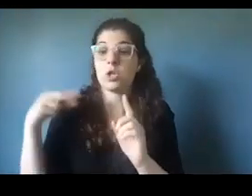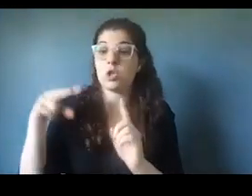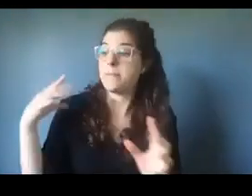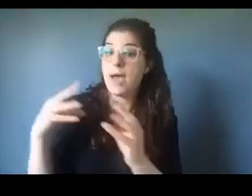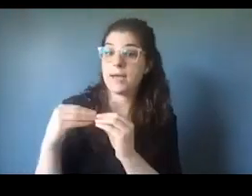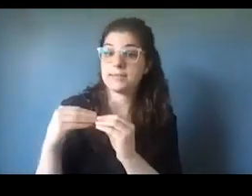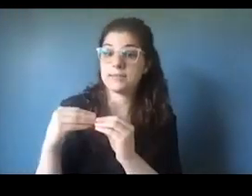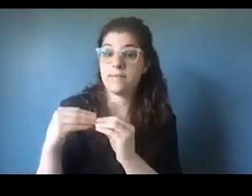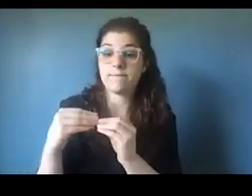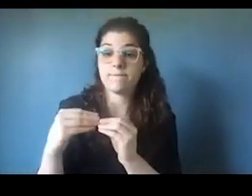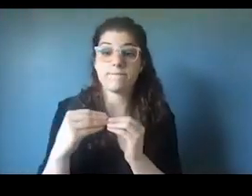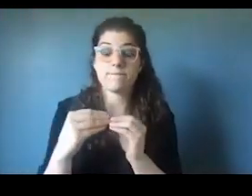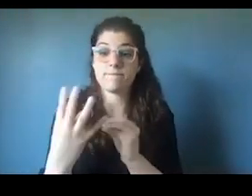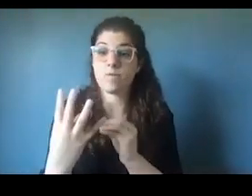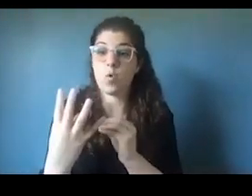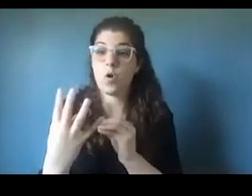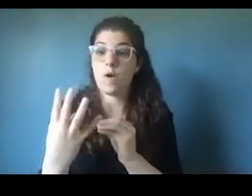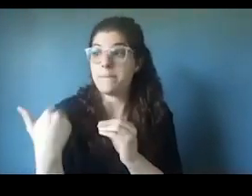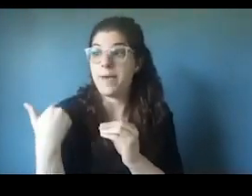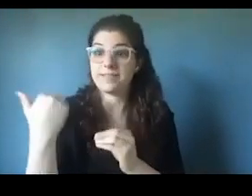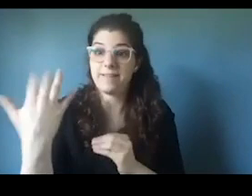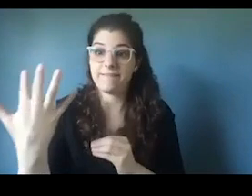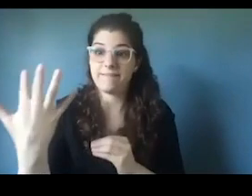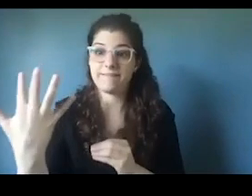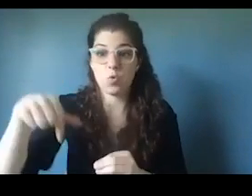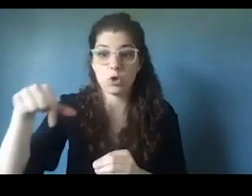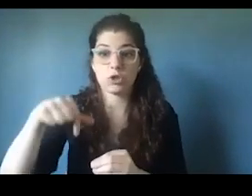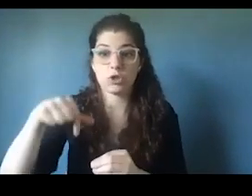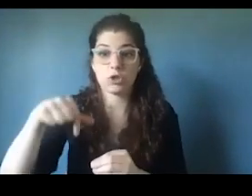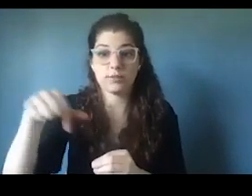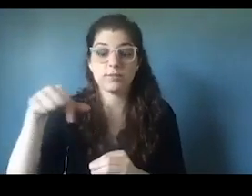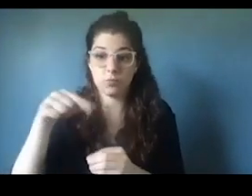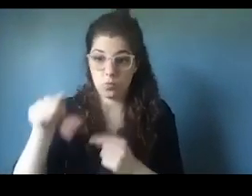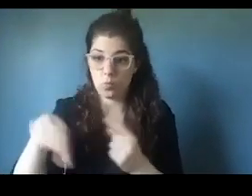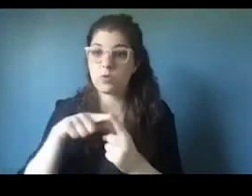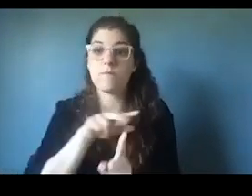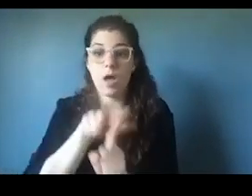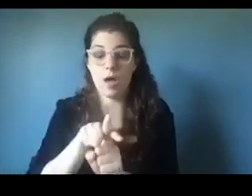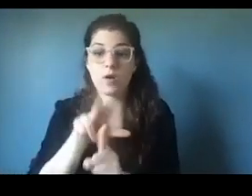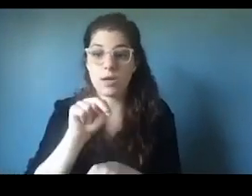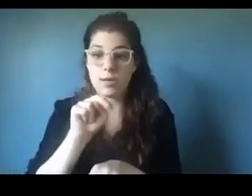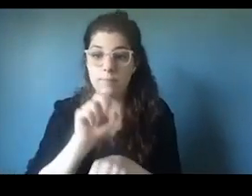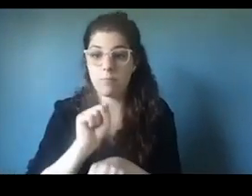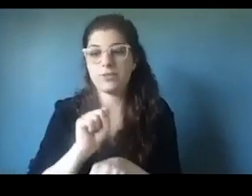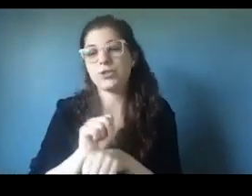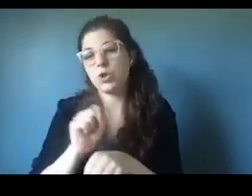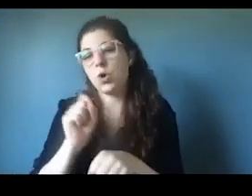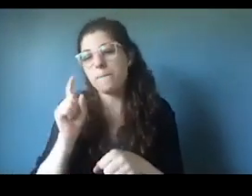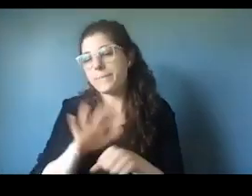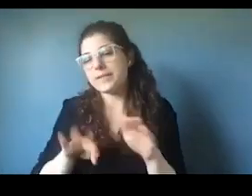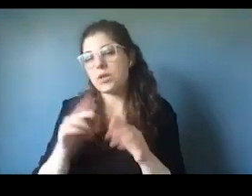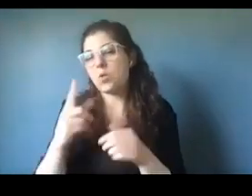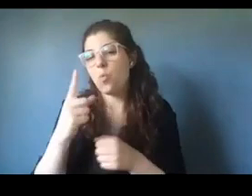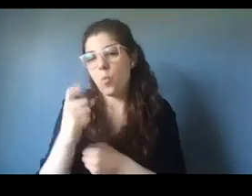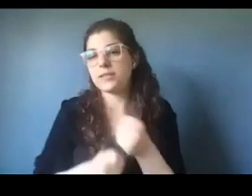four of the past five quarters in the quarter that you file for unemployment. So basically your earnings over the last year before you file